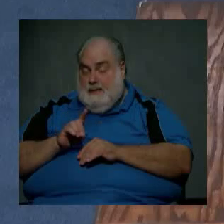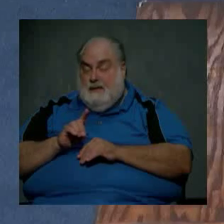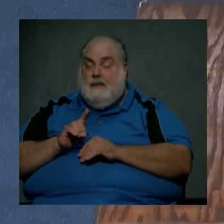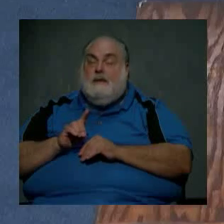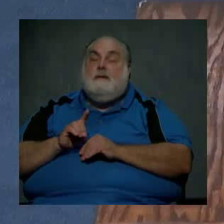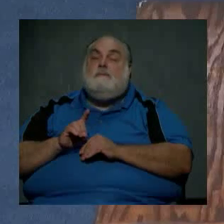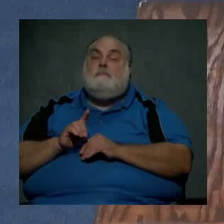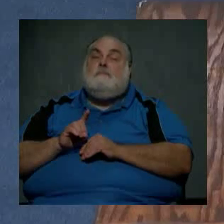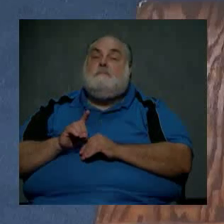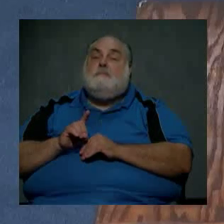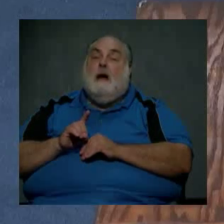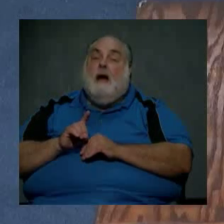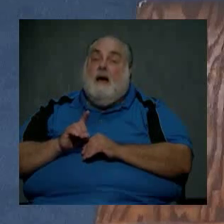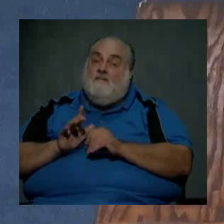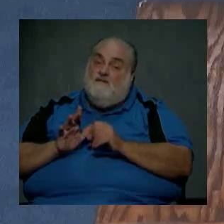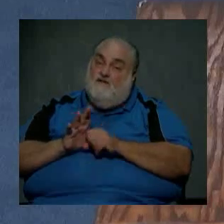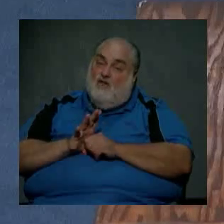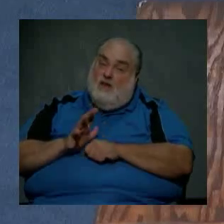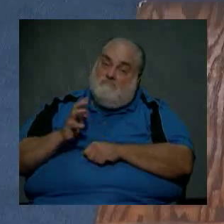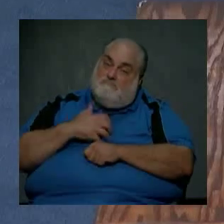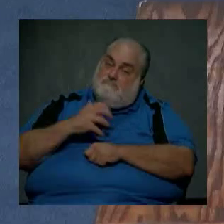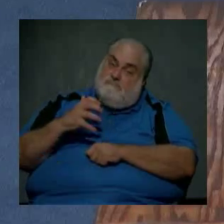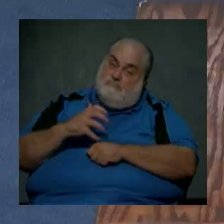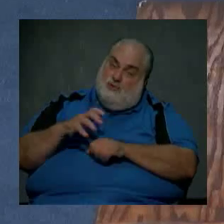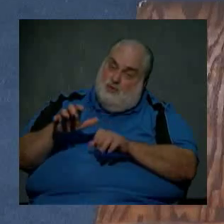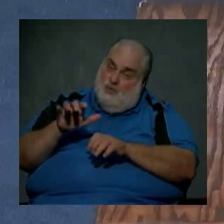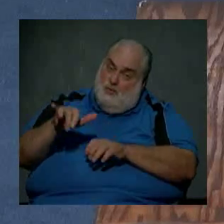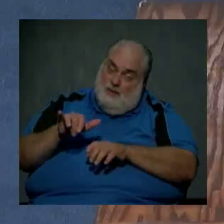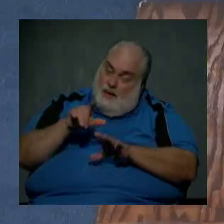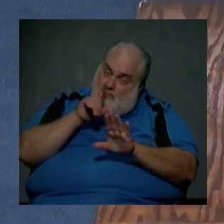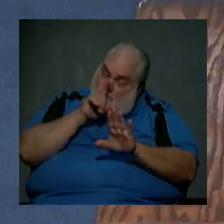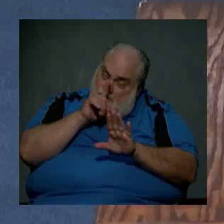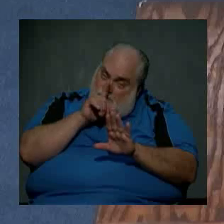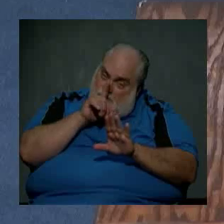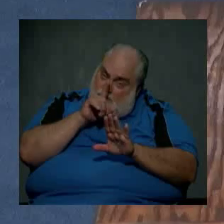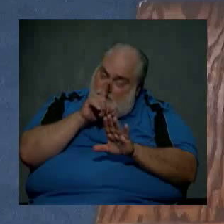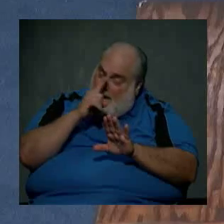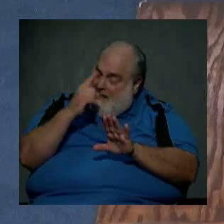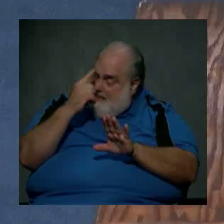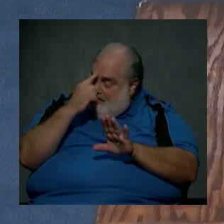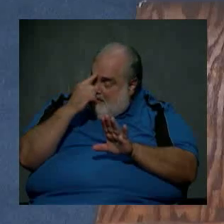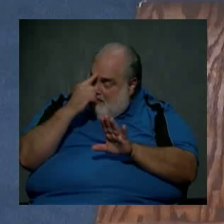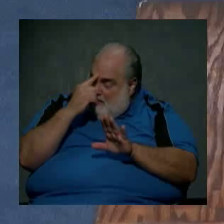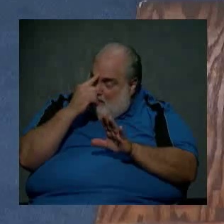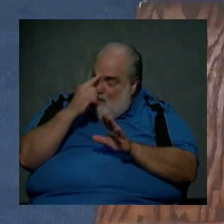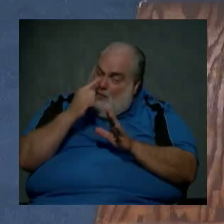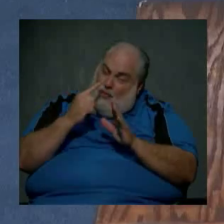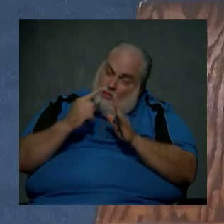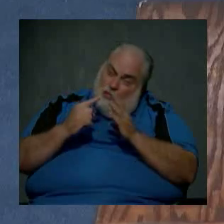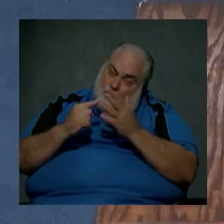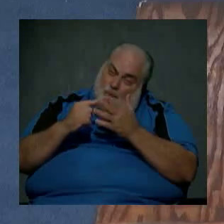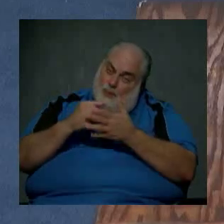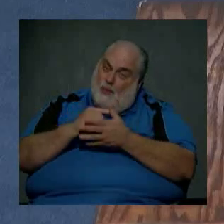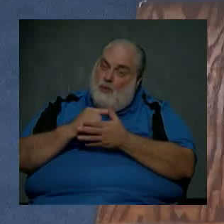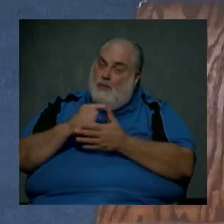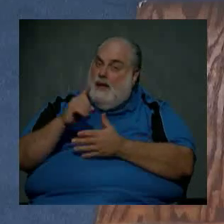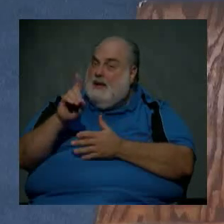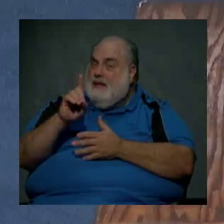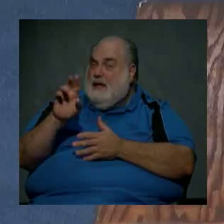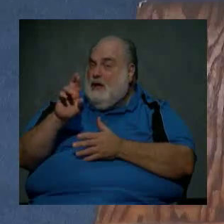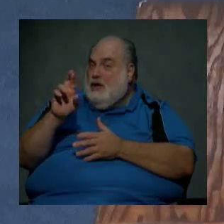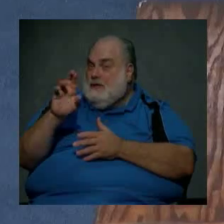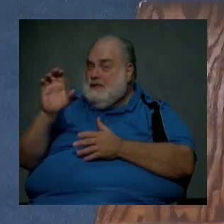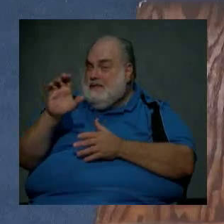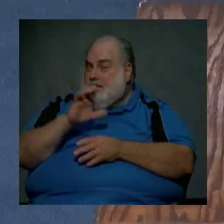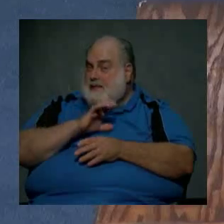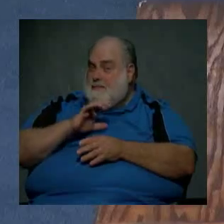not saying I'm totally opposed to doing this. I think we better think about this. The DRC committee was asked